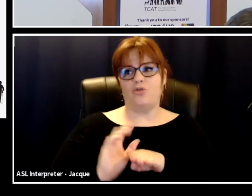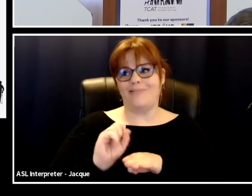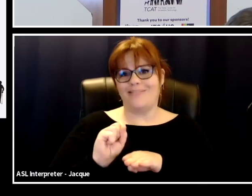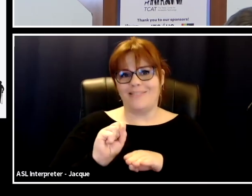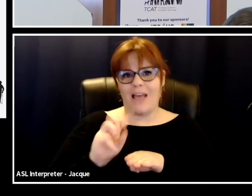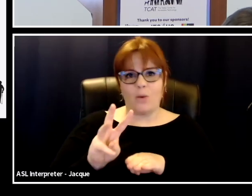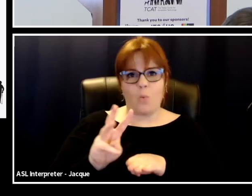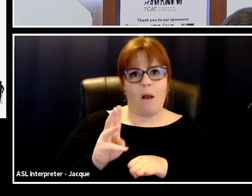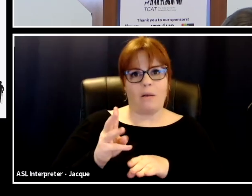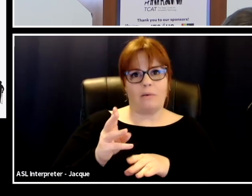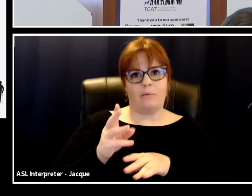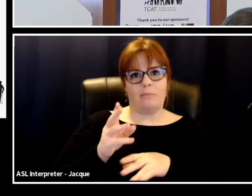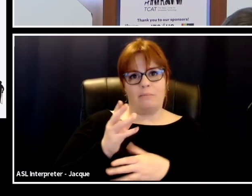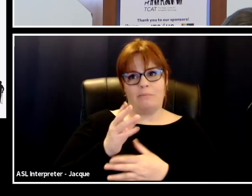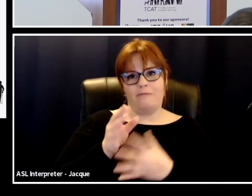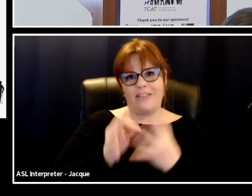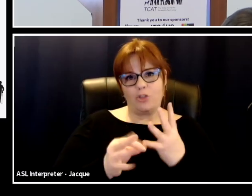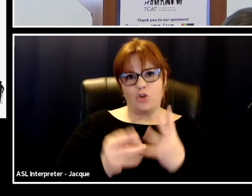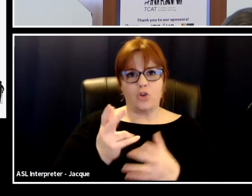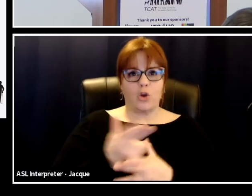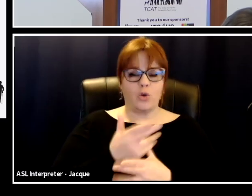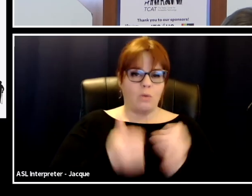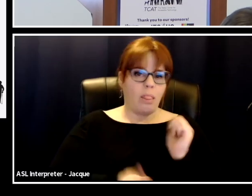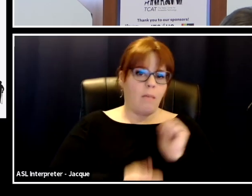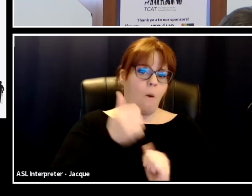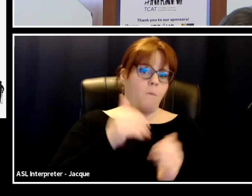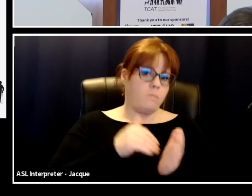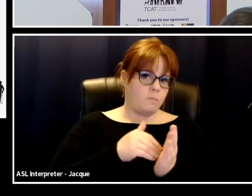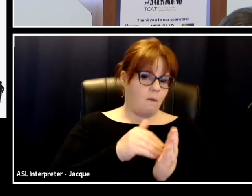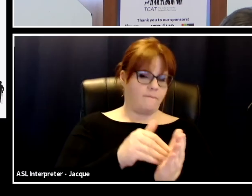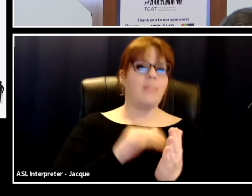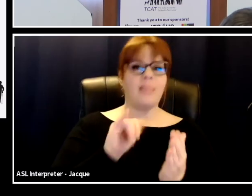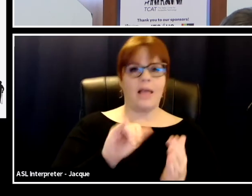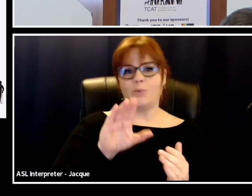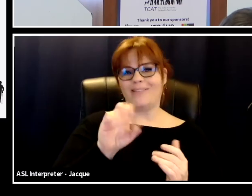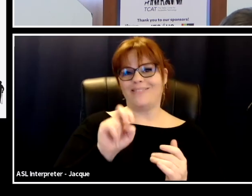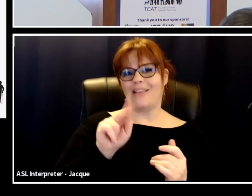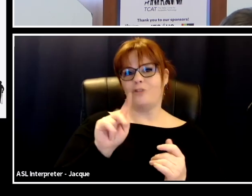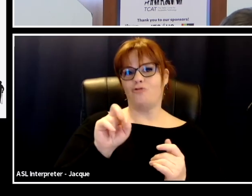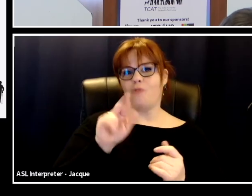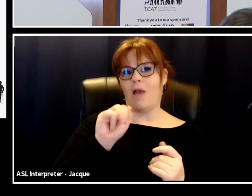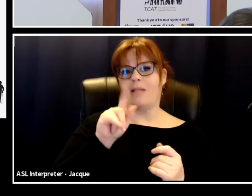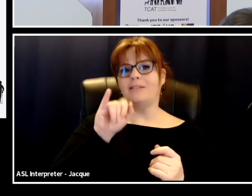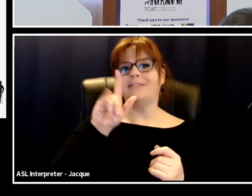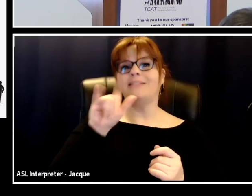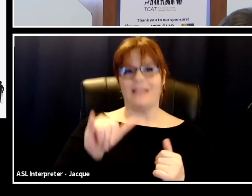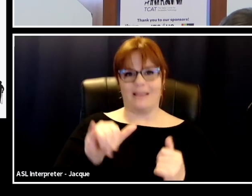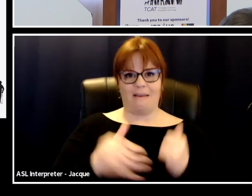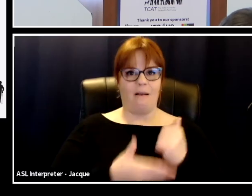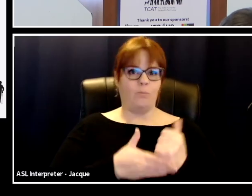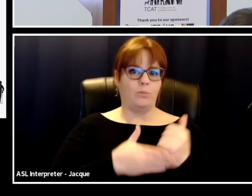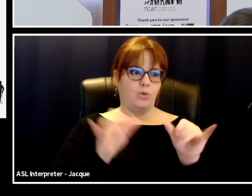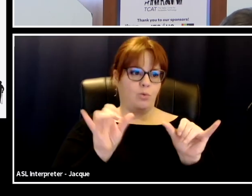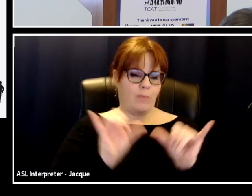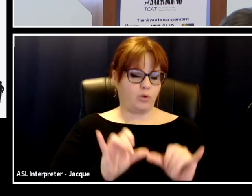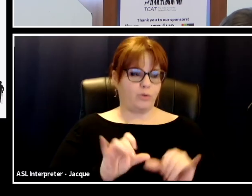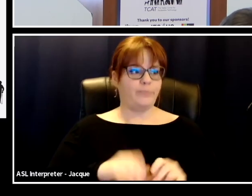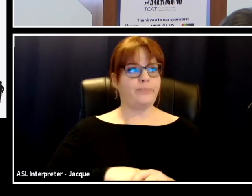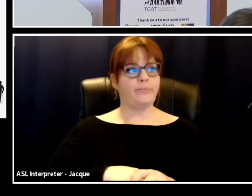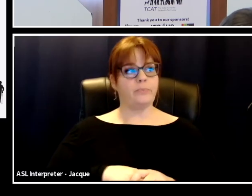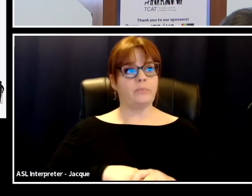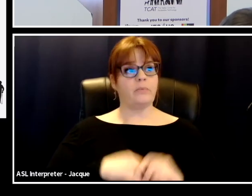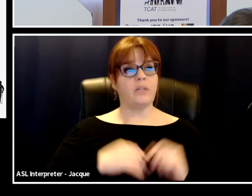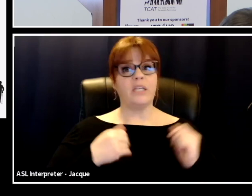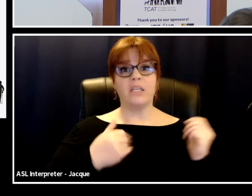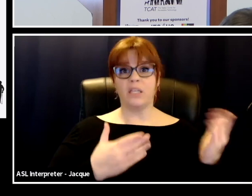most often? And that's what centrality helps to measure. And the idea is that, you know, here what we want to